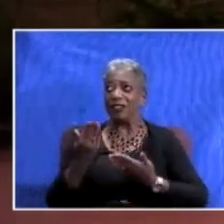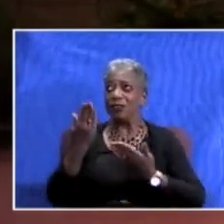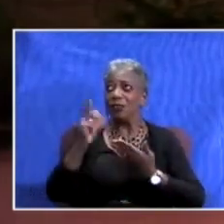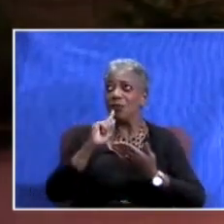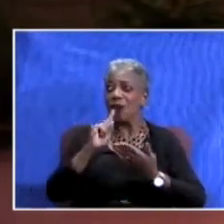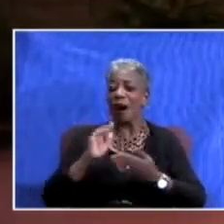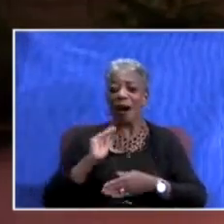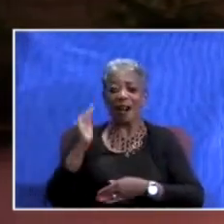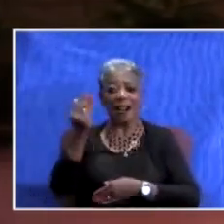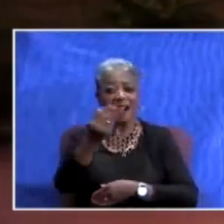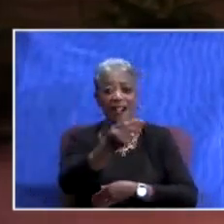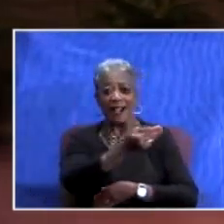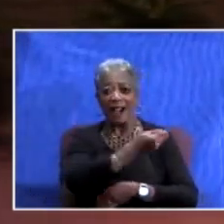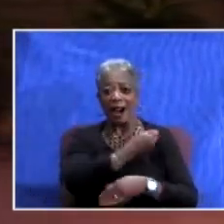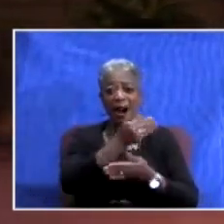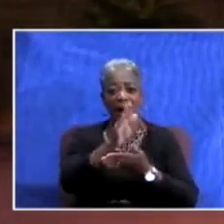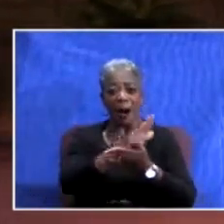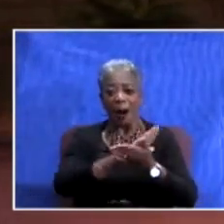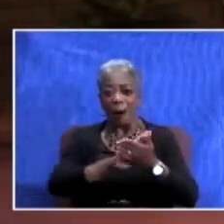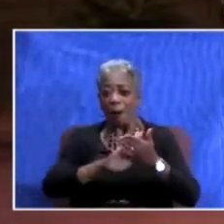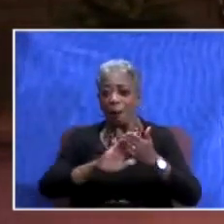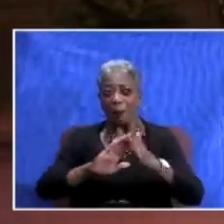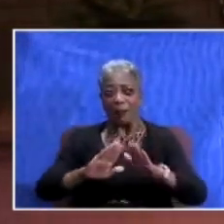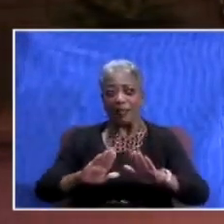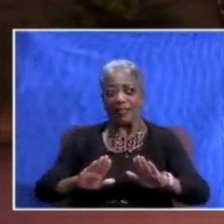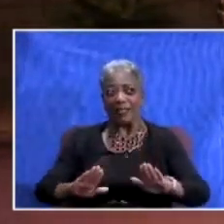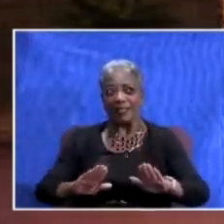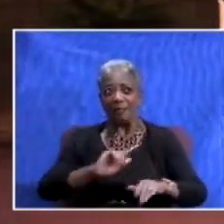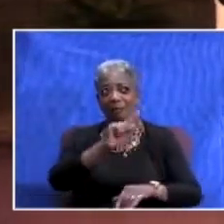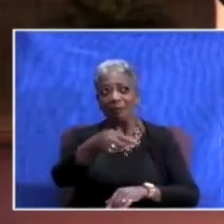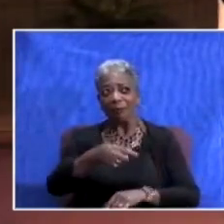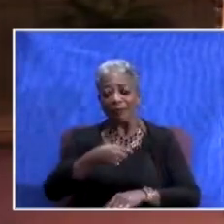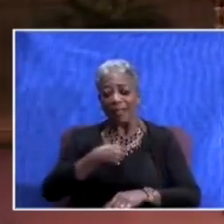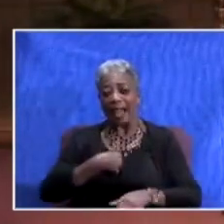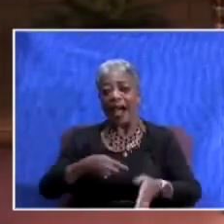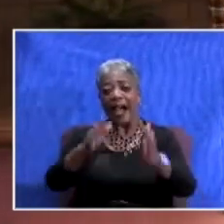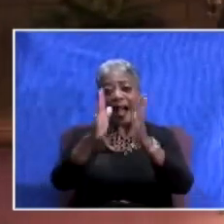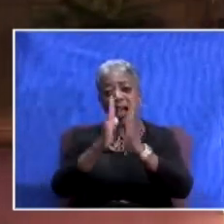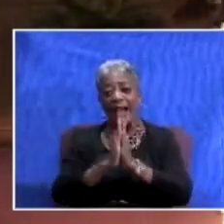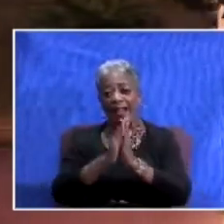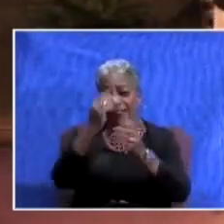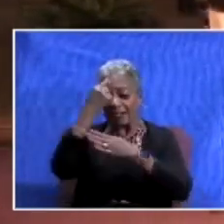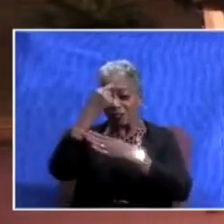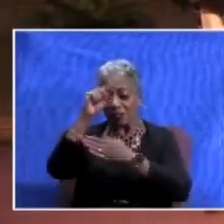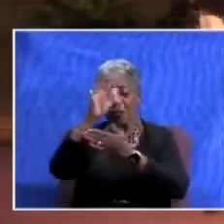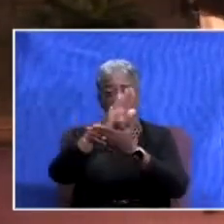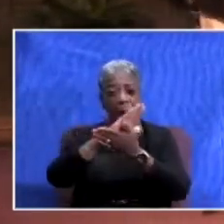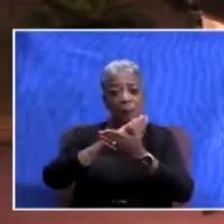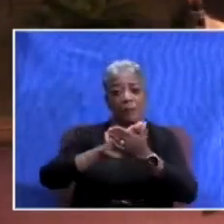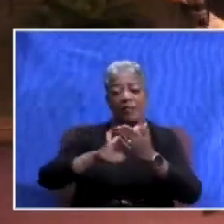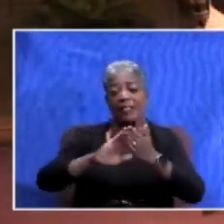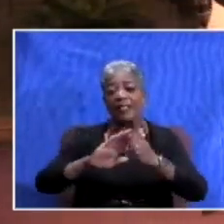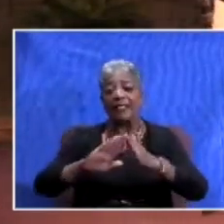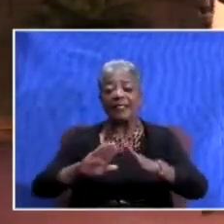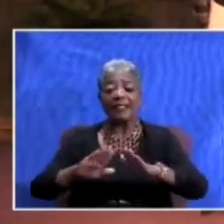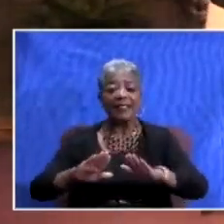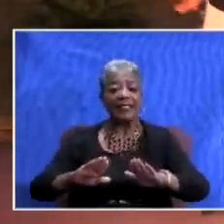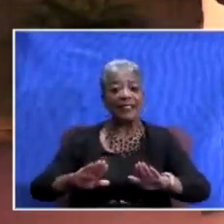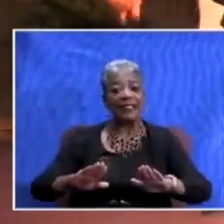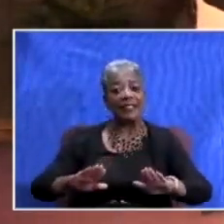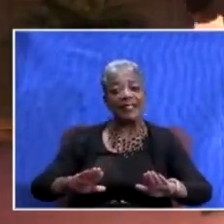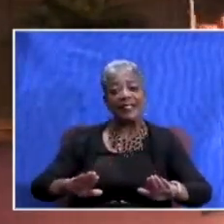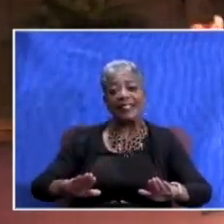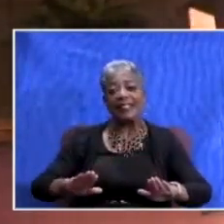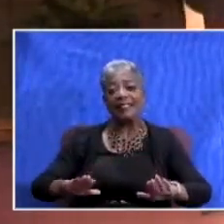God for the peace of the Lord. It's the peace that surpasses all understanding. When you toy crazy, you were about to lose your